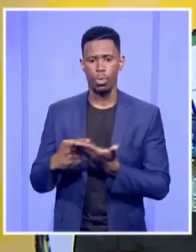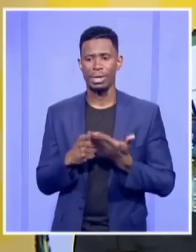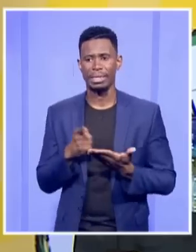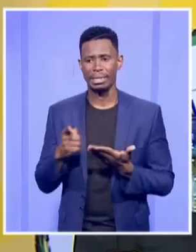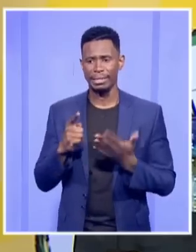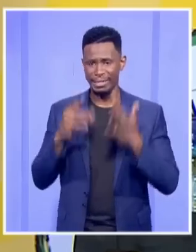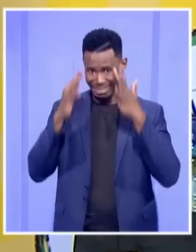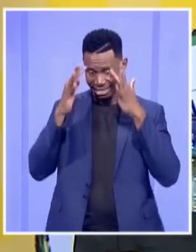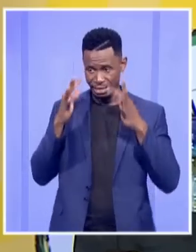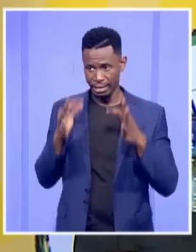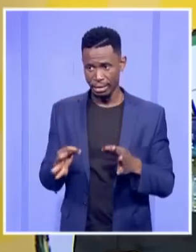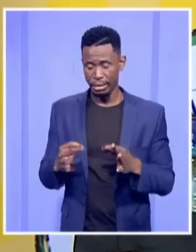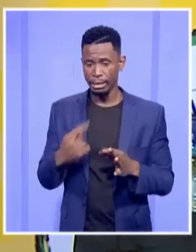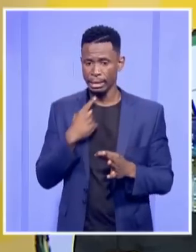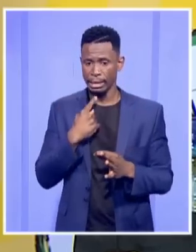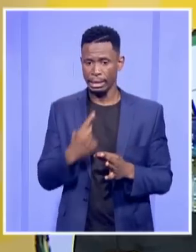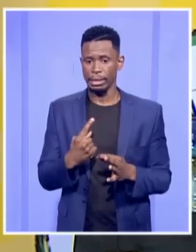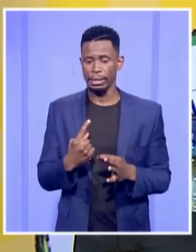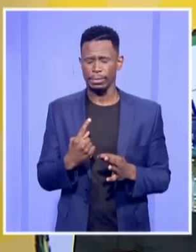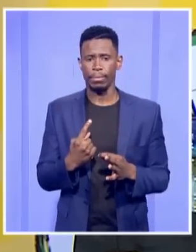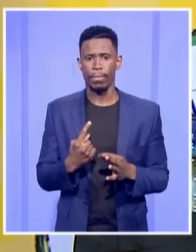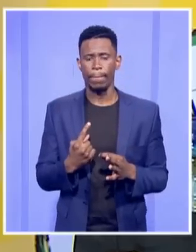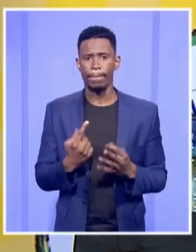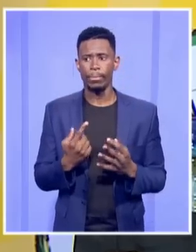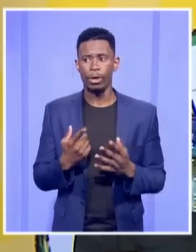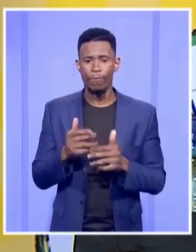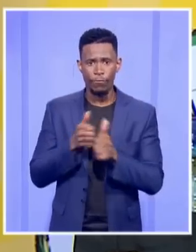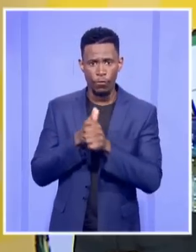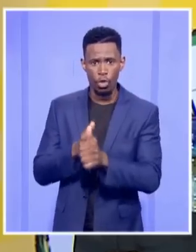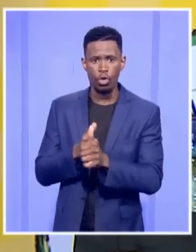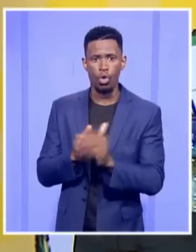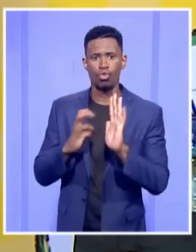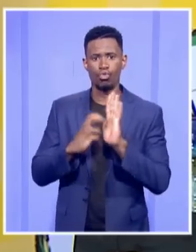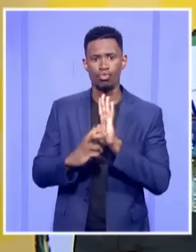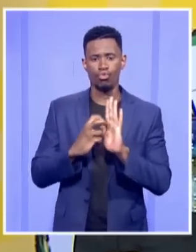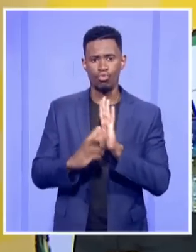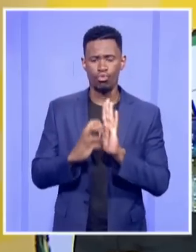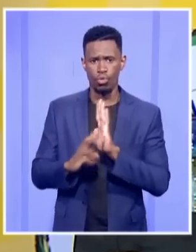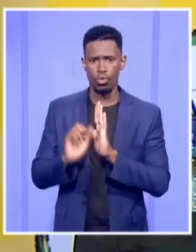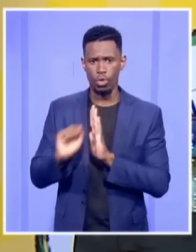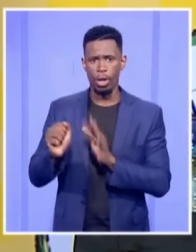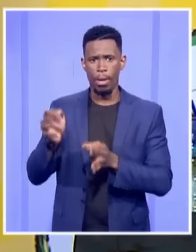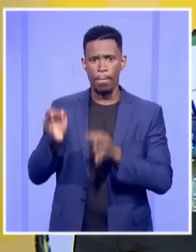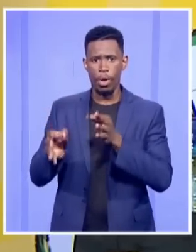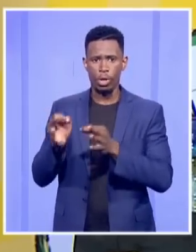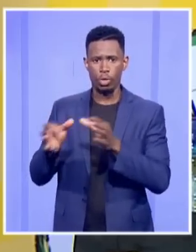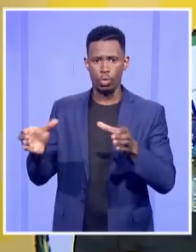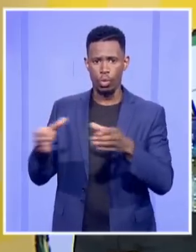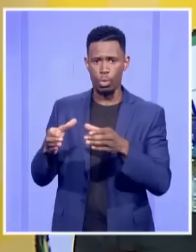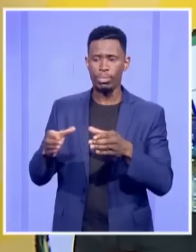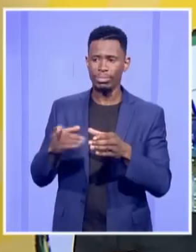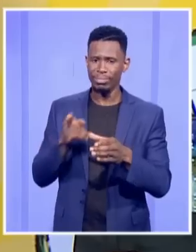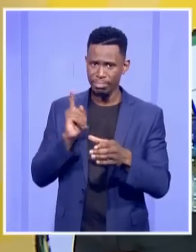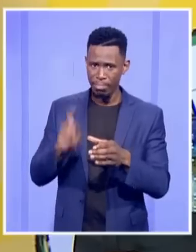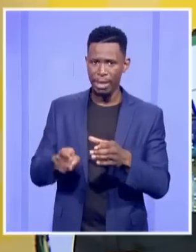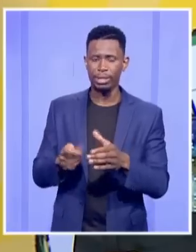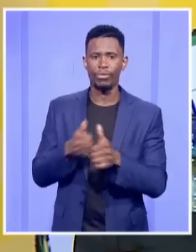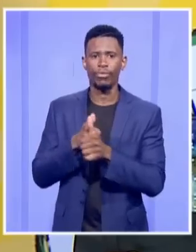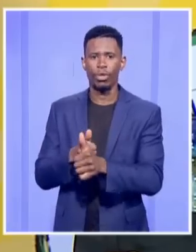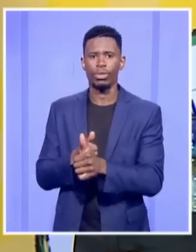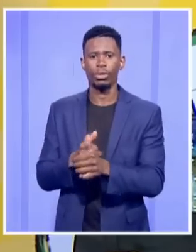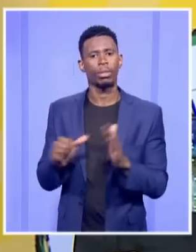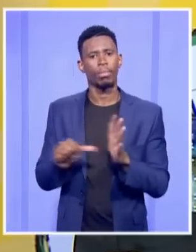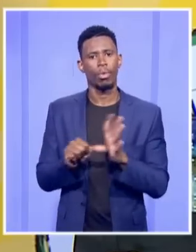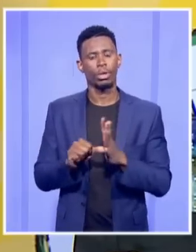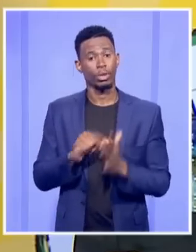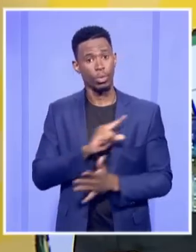concluded that following the party line is important for the unity of the organization.